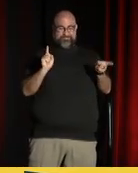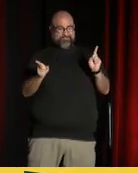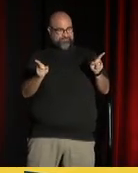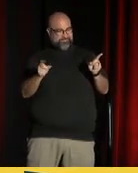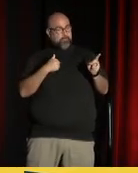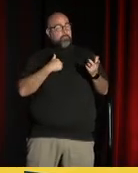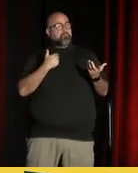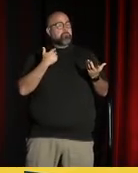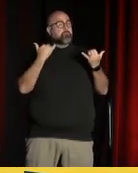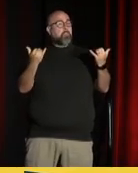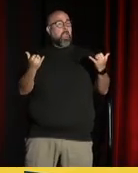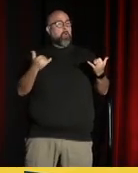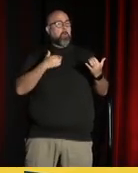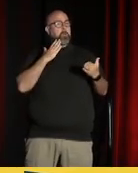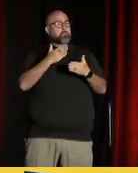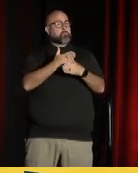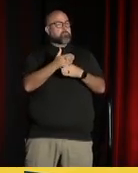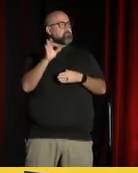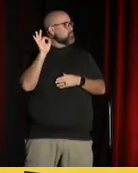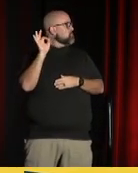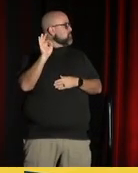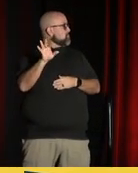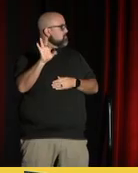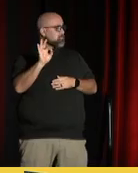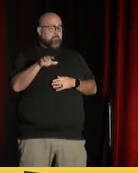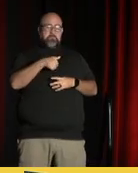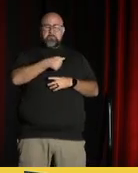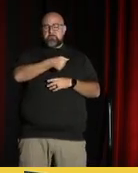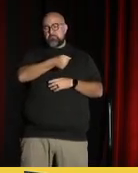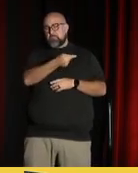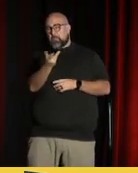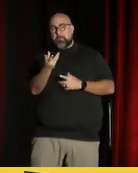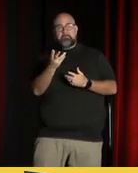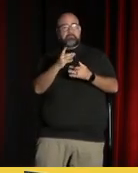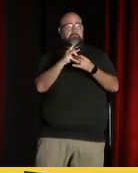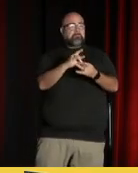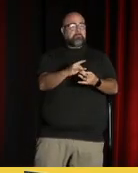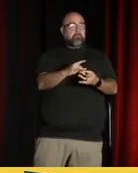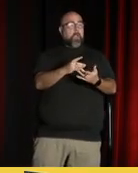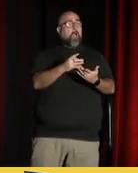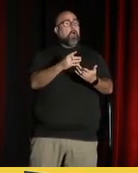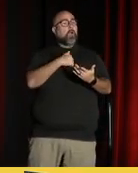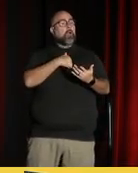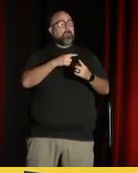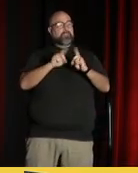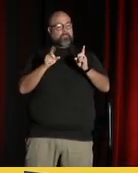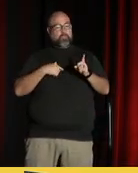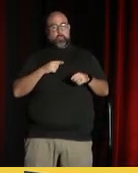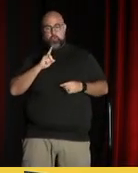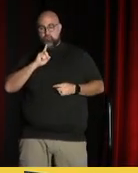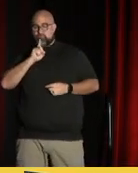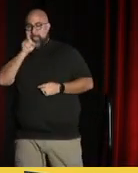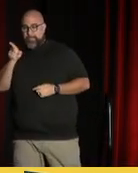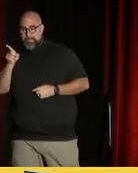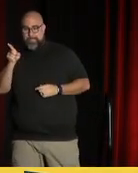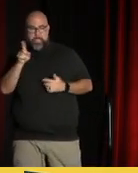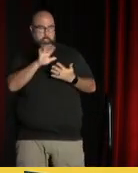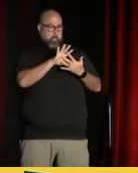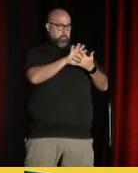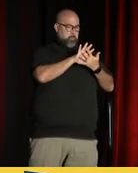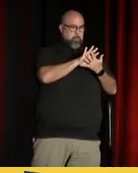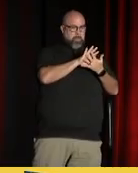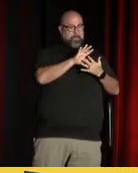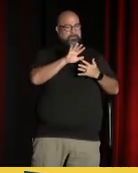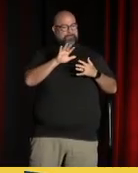I'm going to take a moment just to share with all of you folks the difference between reality and illusion as it relates to magic.